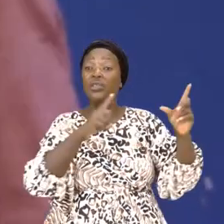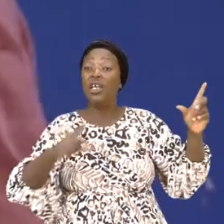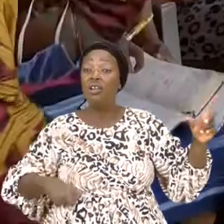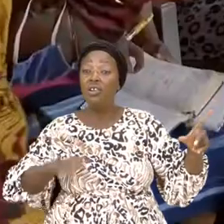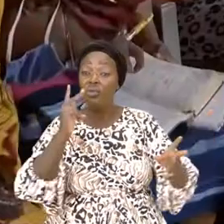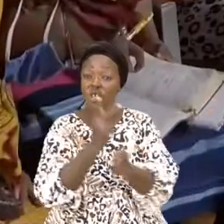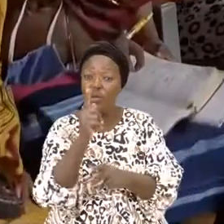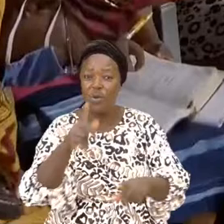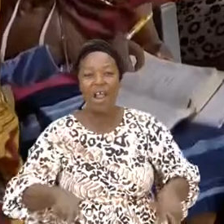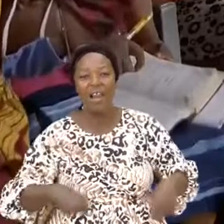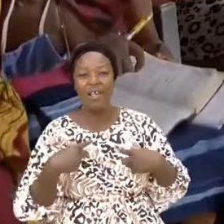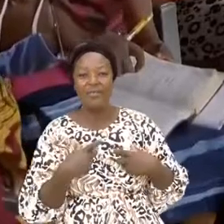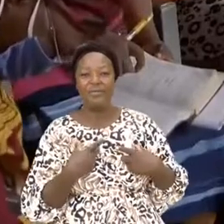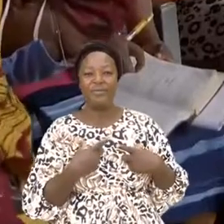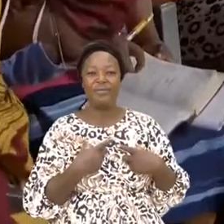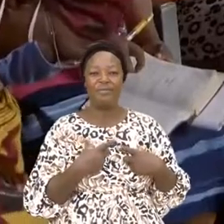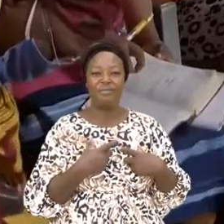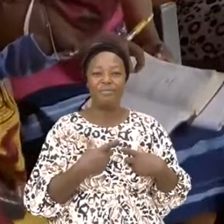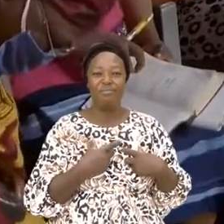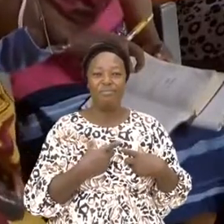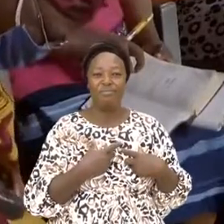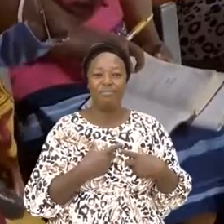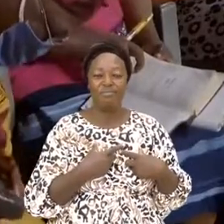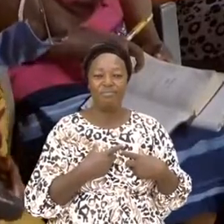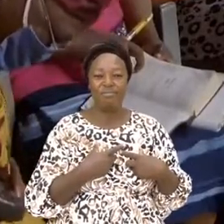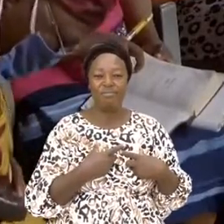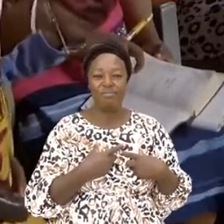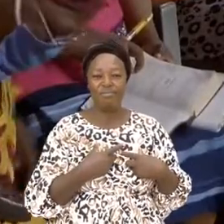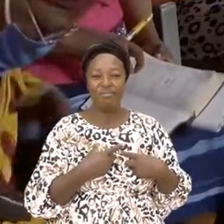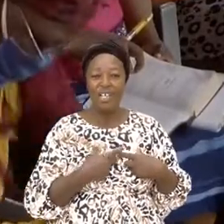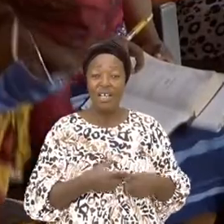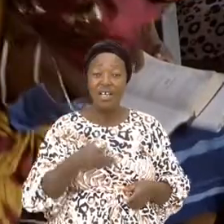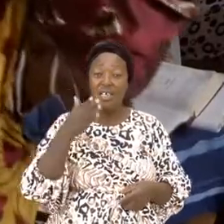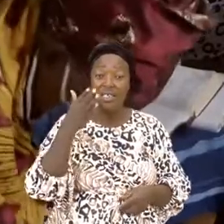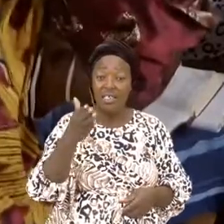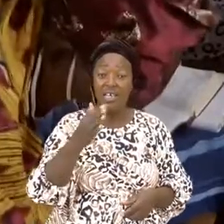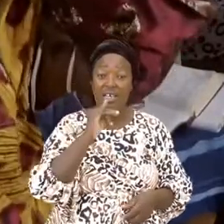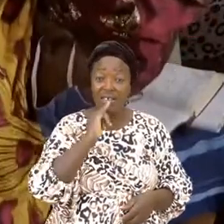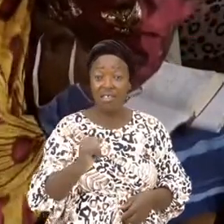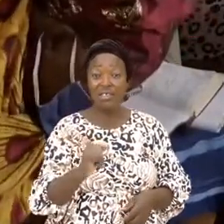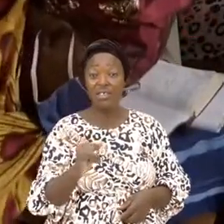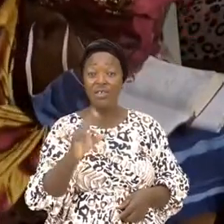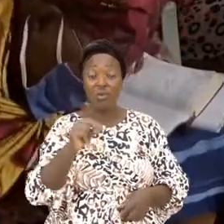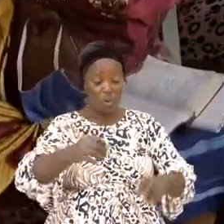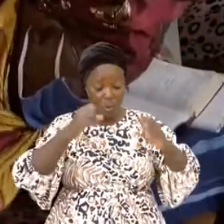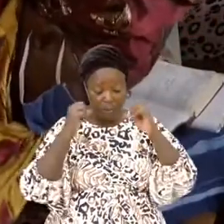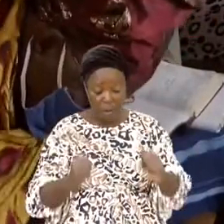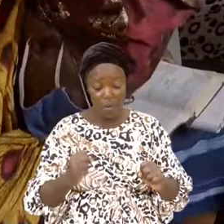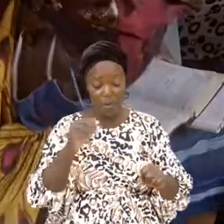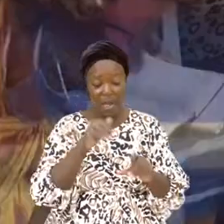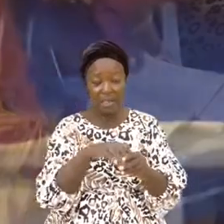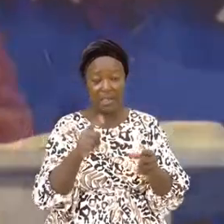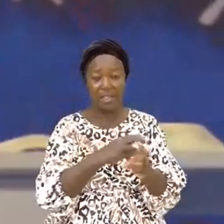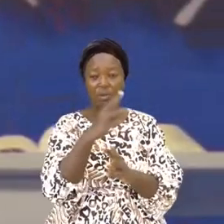keep you alive. There's no lion in the world. There's no power in the